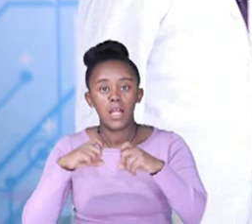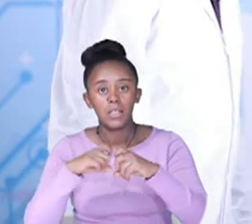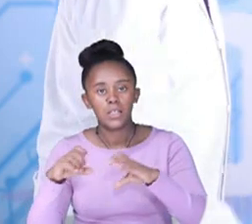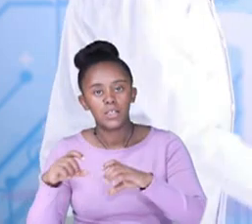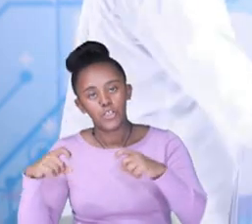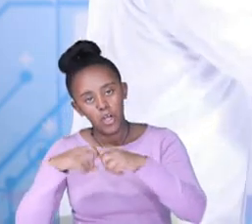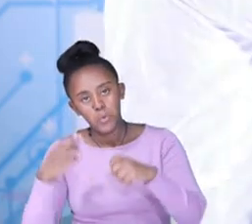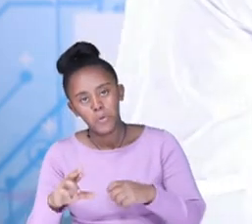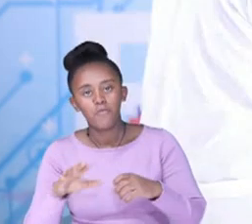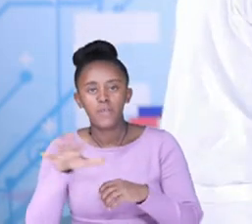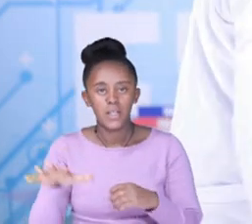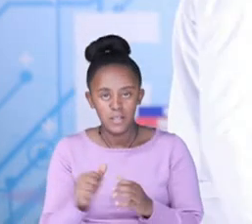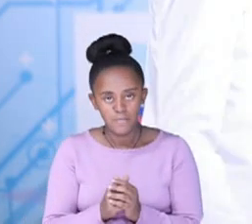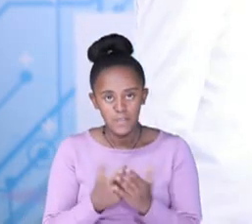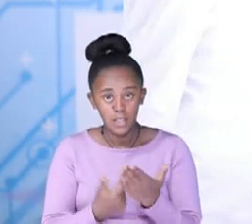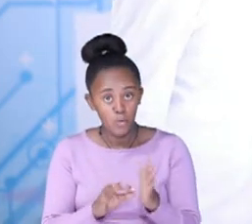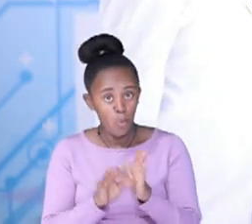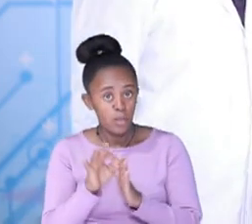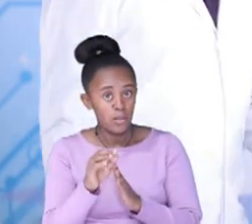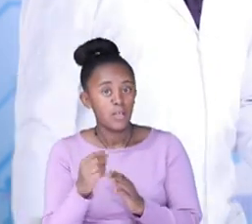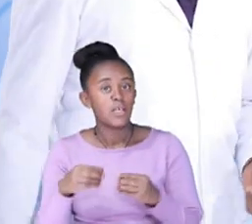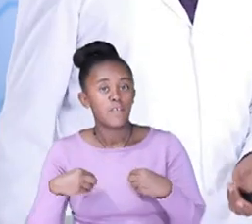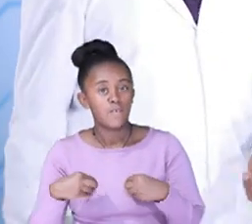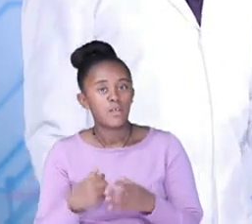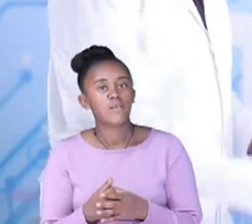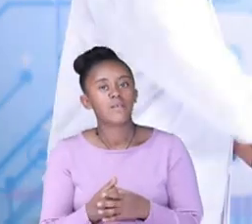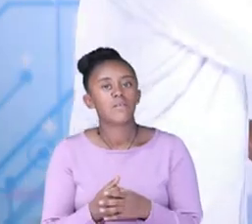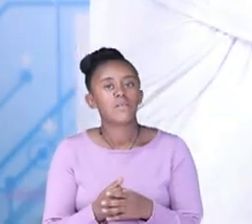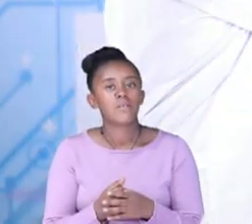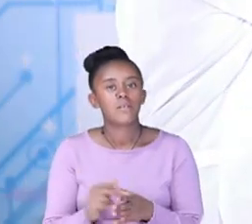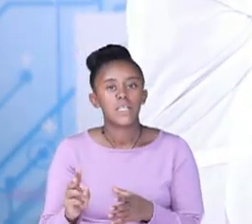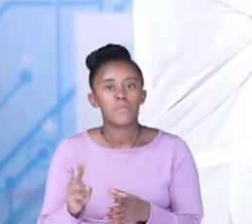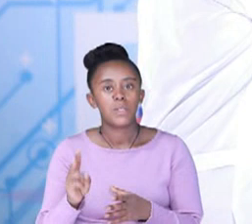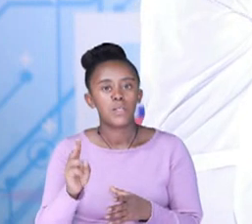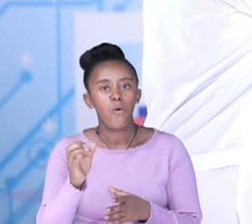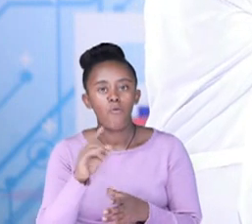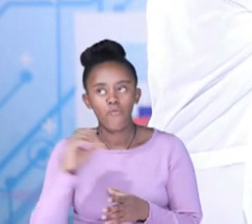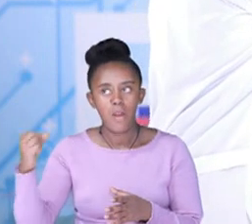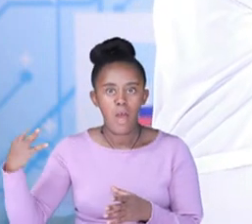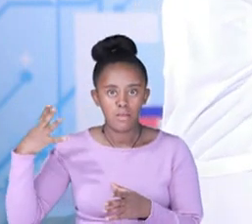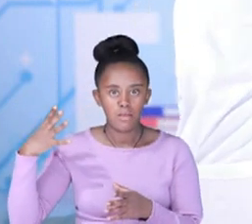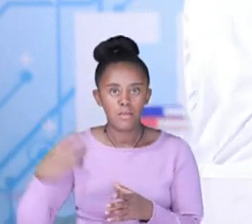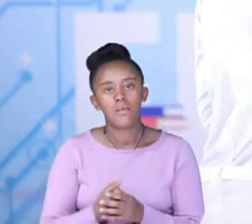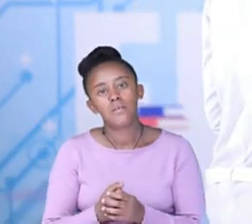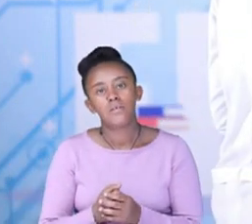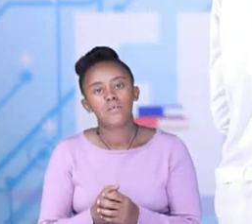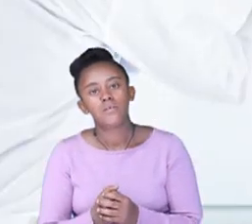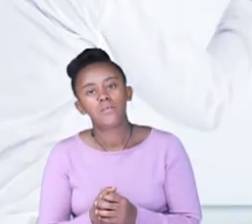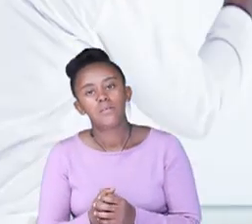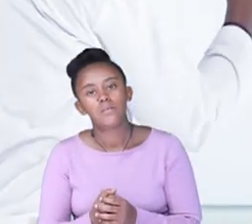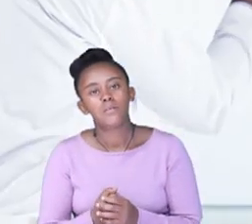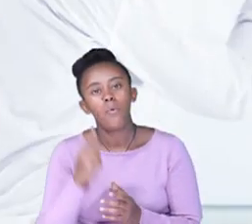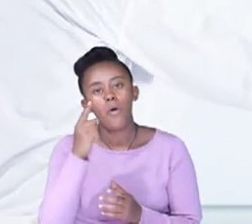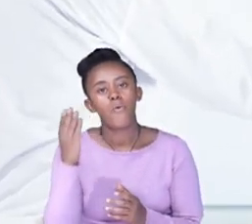field. And these two quantities gives us speed of light. Okay, C can be expressed as